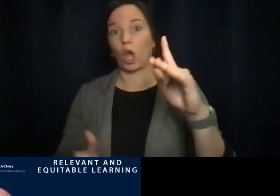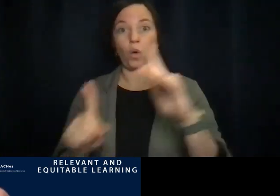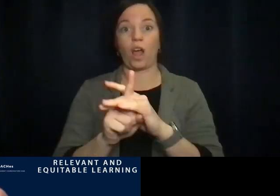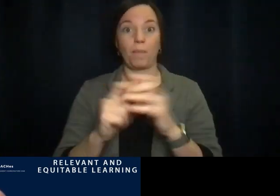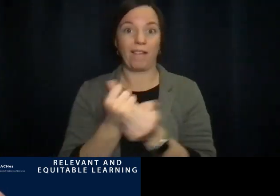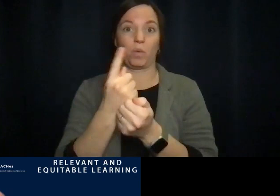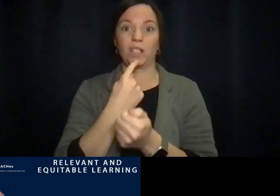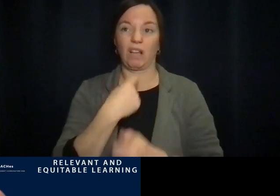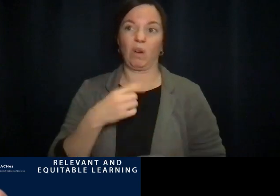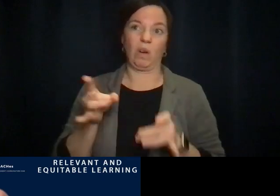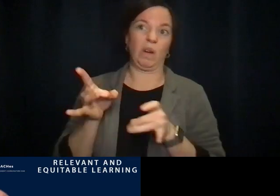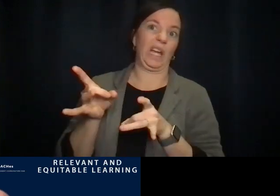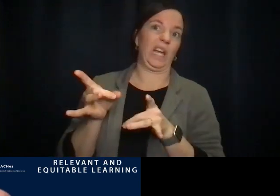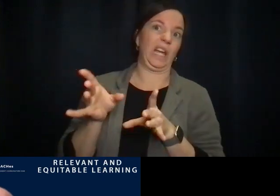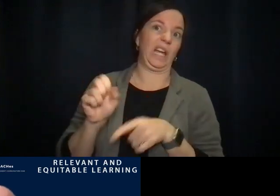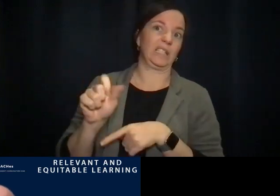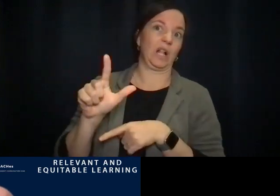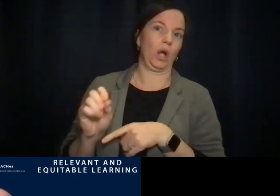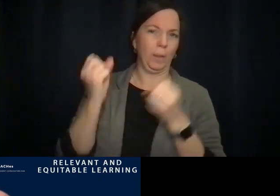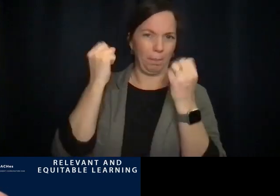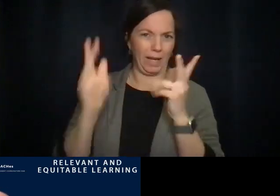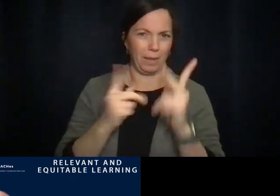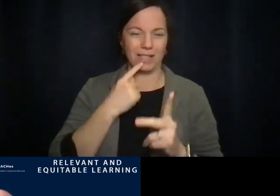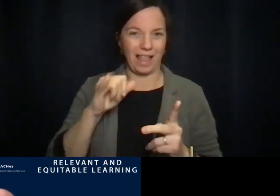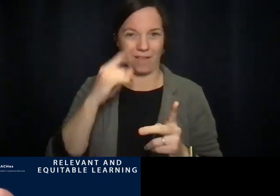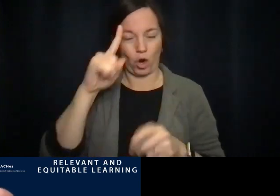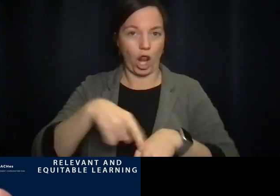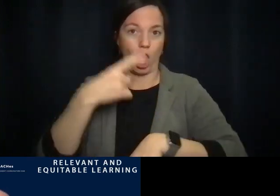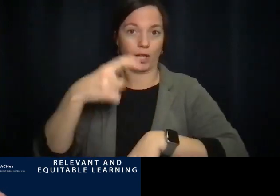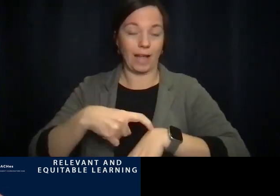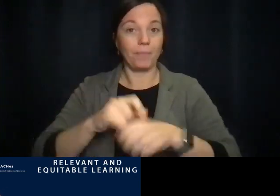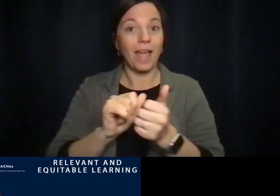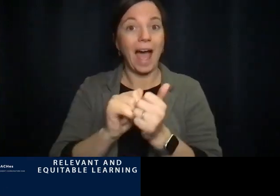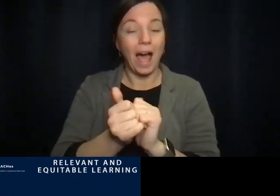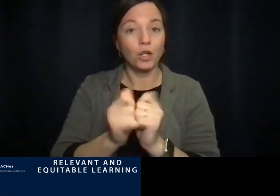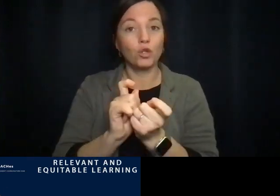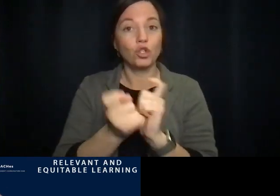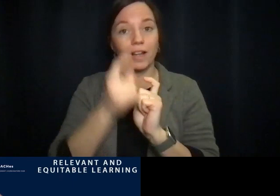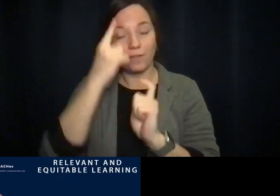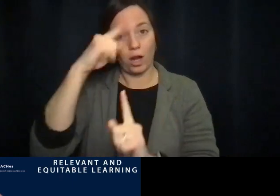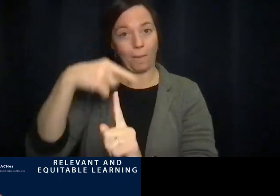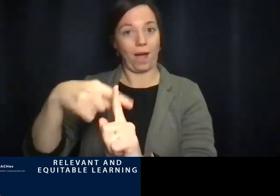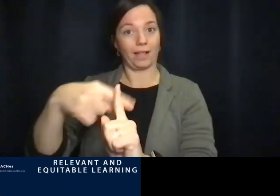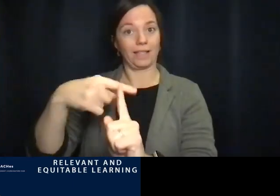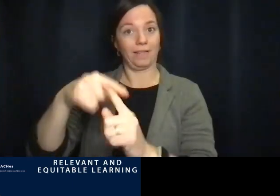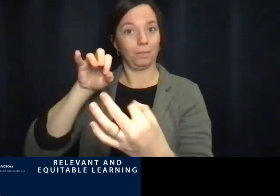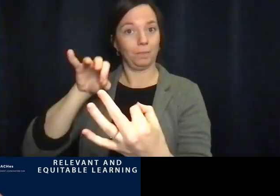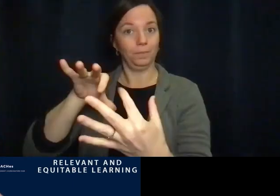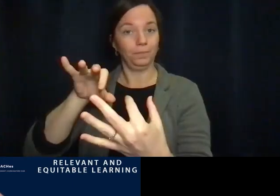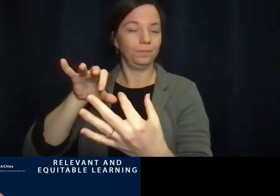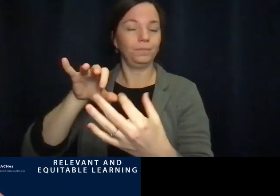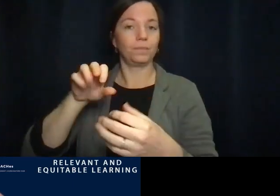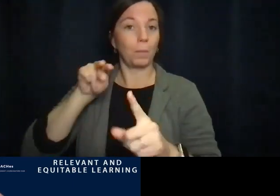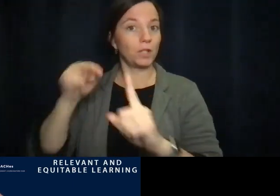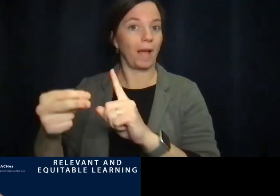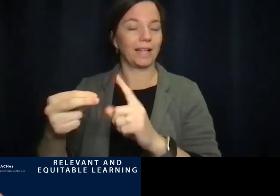for like quite some time. And I think, how do you change that to a positive perspective? How do we look at the positives of it and how we can leverage the